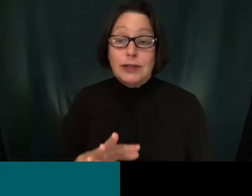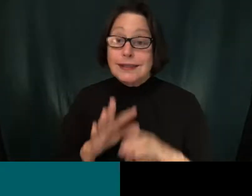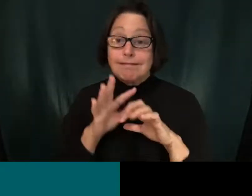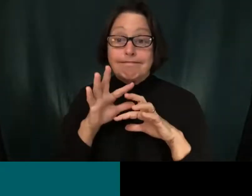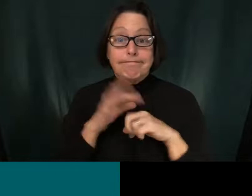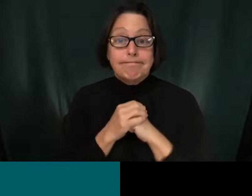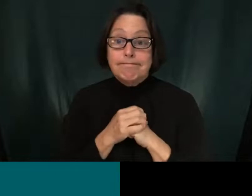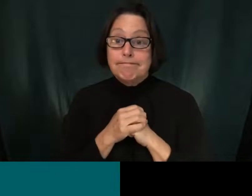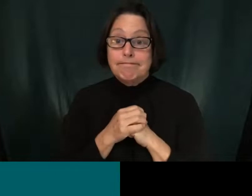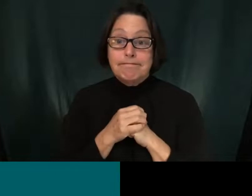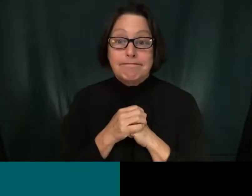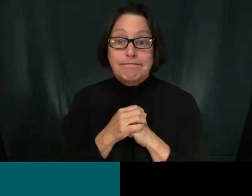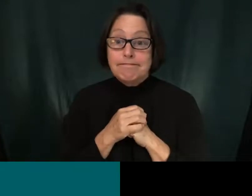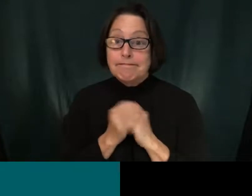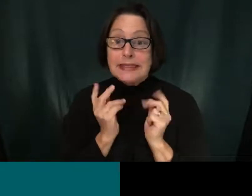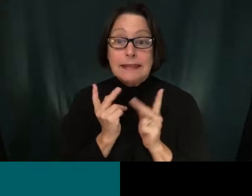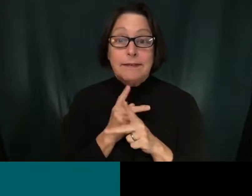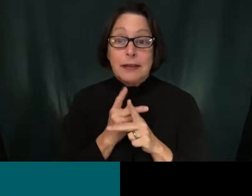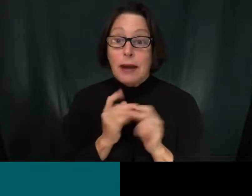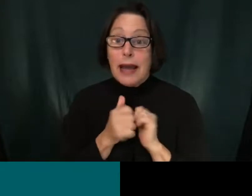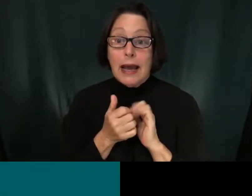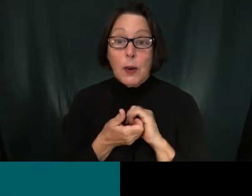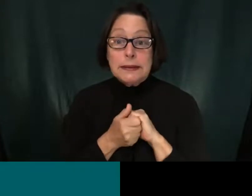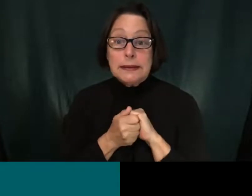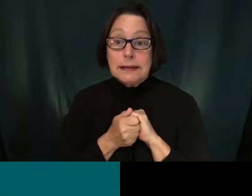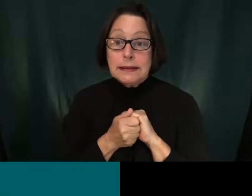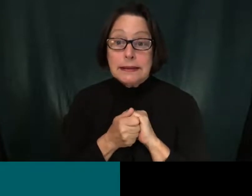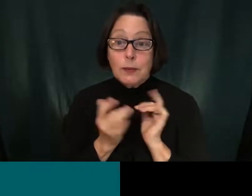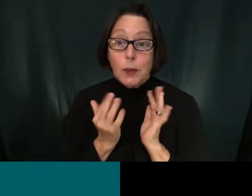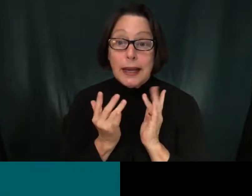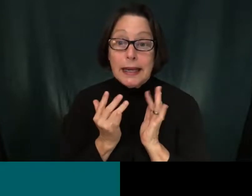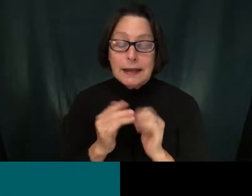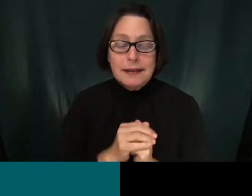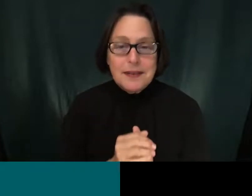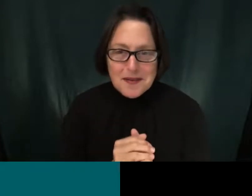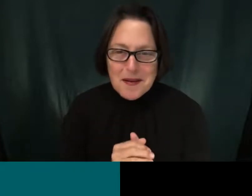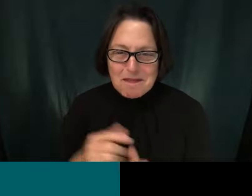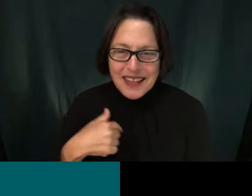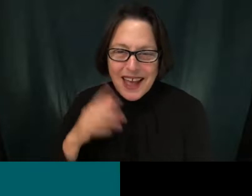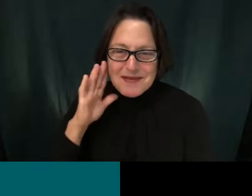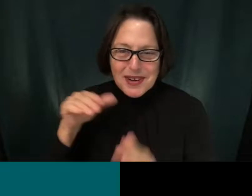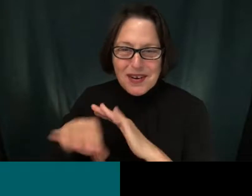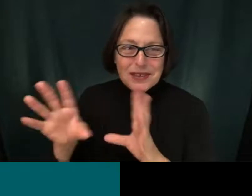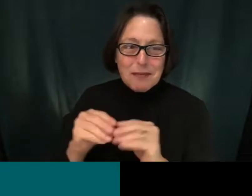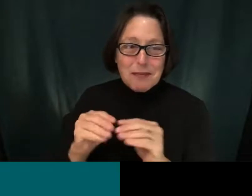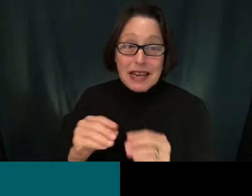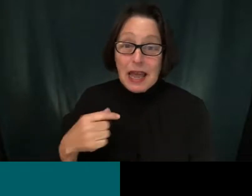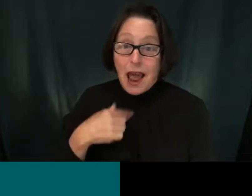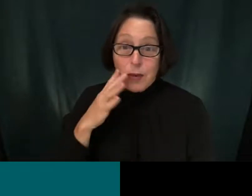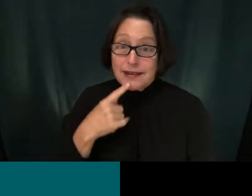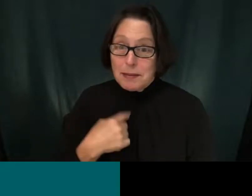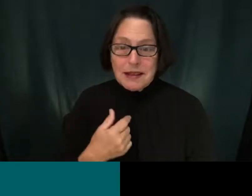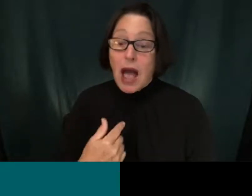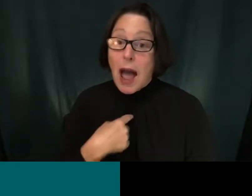my hands. I had to figure out a process for that. And I'd go into a meeting and be like, you are not going to be the first person to